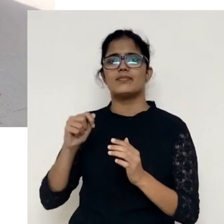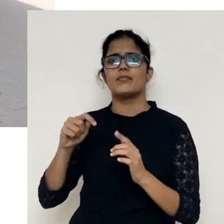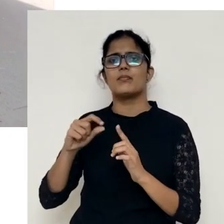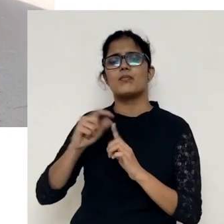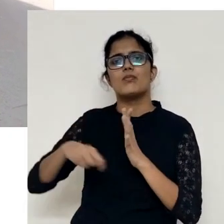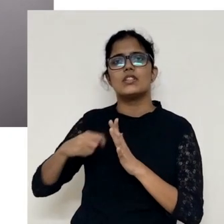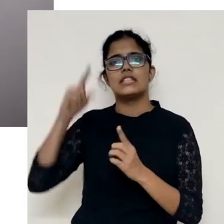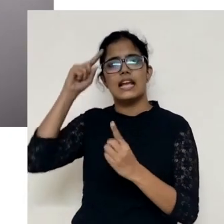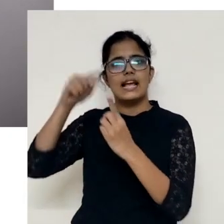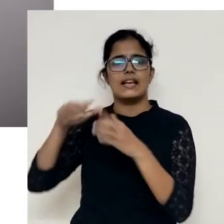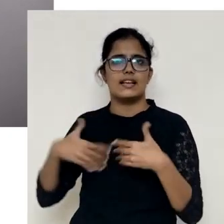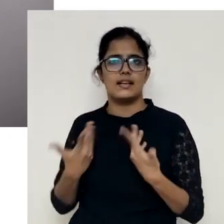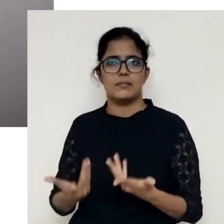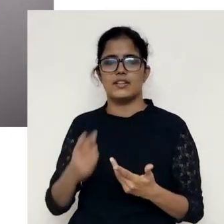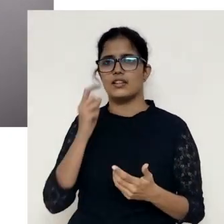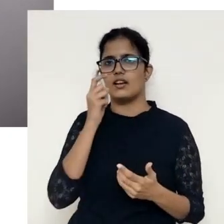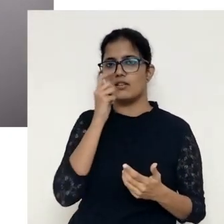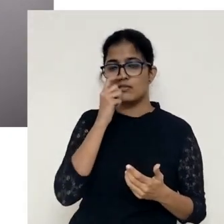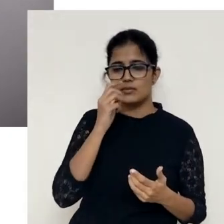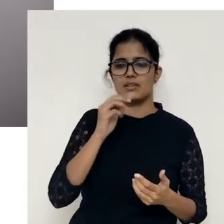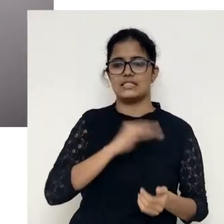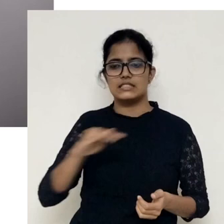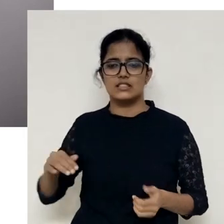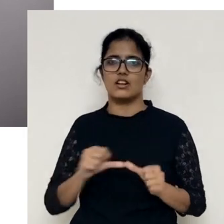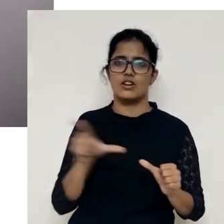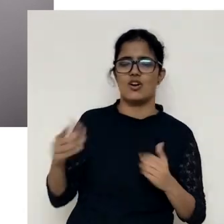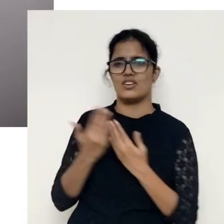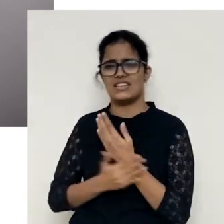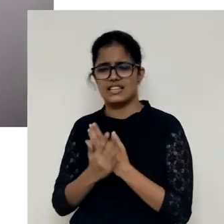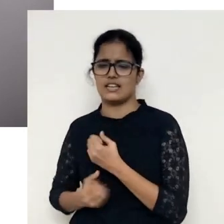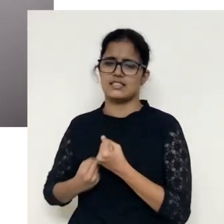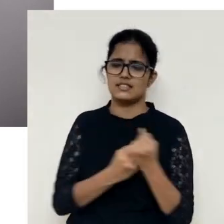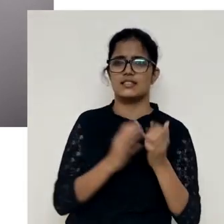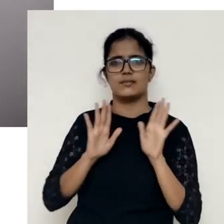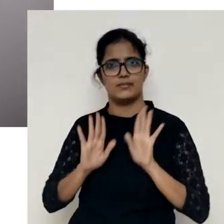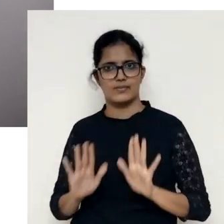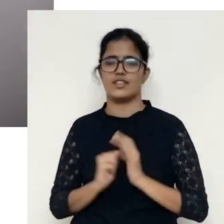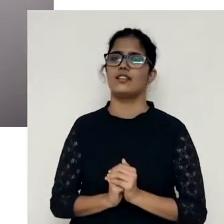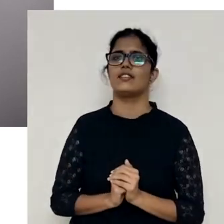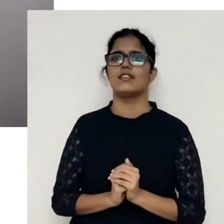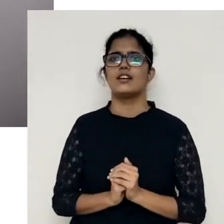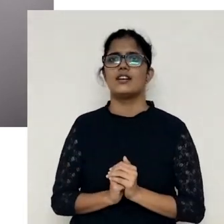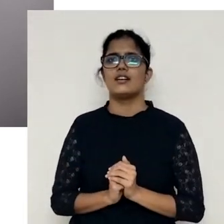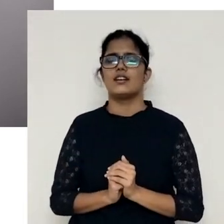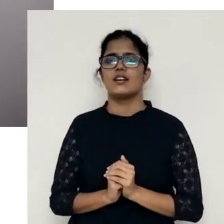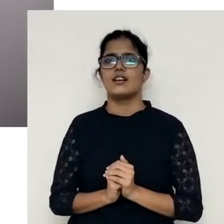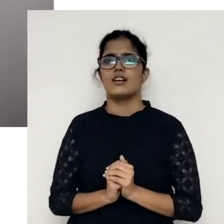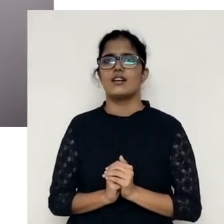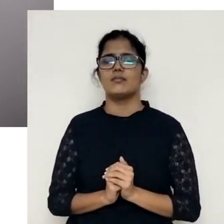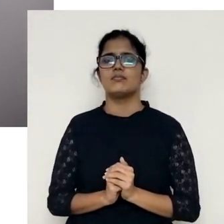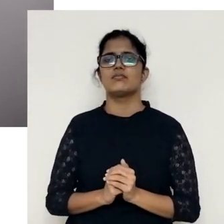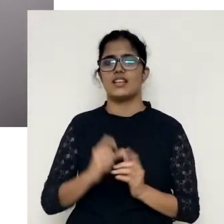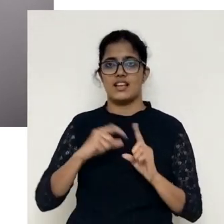government to make sure that women and children are taken care of. So there are multiple different programs that run in these